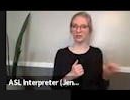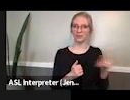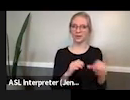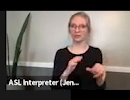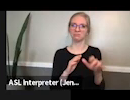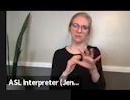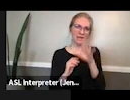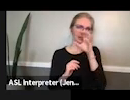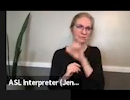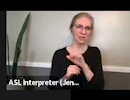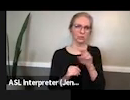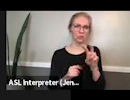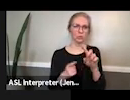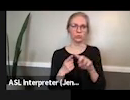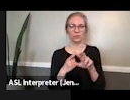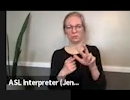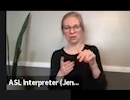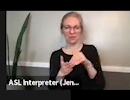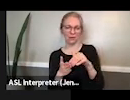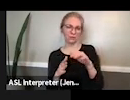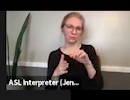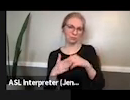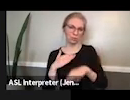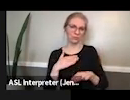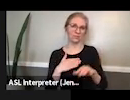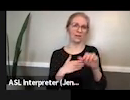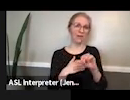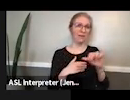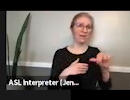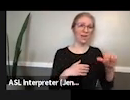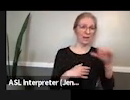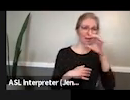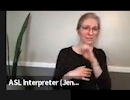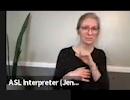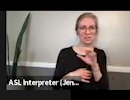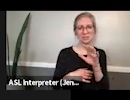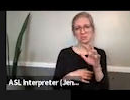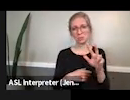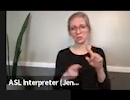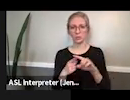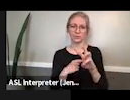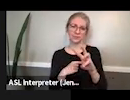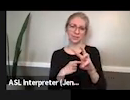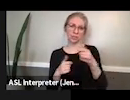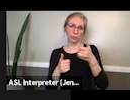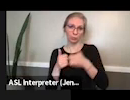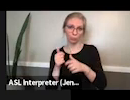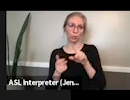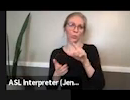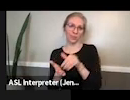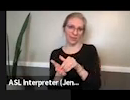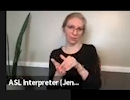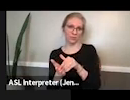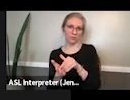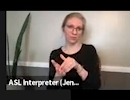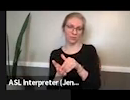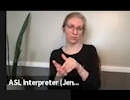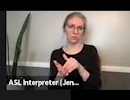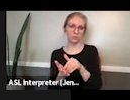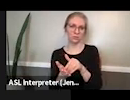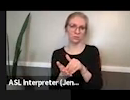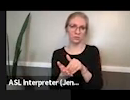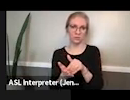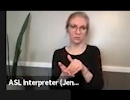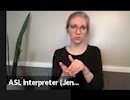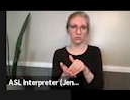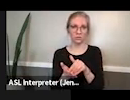The American Association of Audiology, AAA, estimates 3 to 6 per 1,000. You've got some numbers. I don't